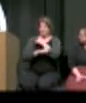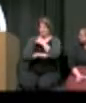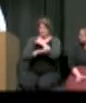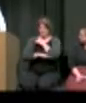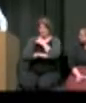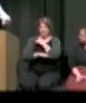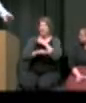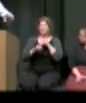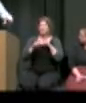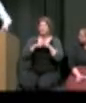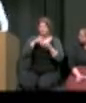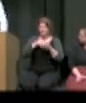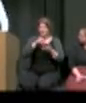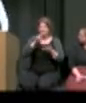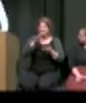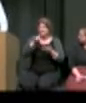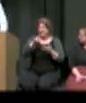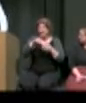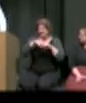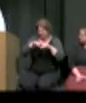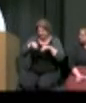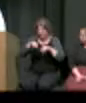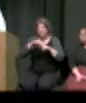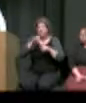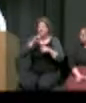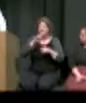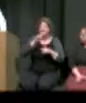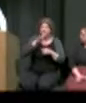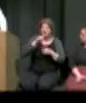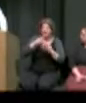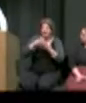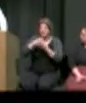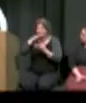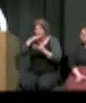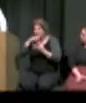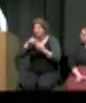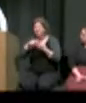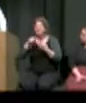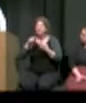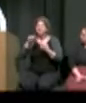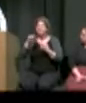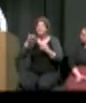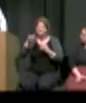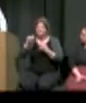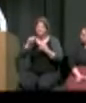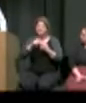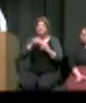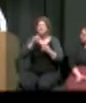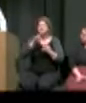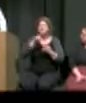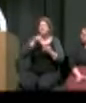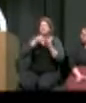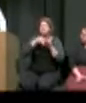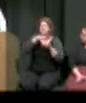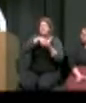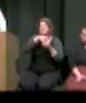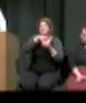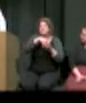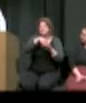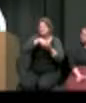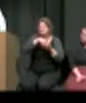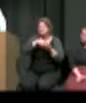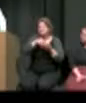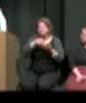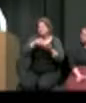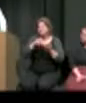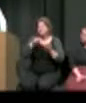starting with the sand, we kind of separate them between the sand and the silt. The sand has a little bit smaller excavator dredging.